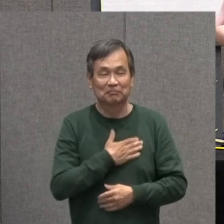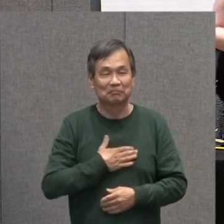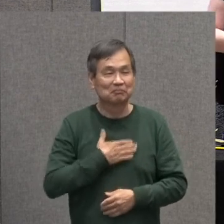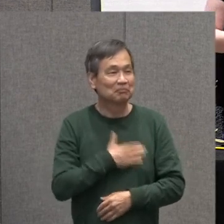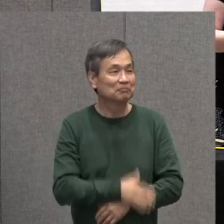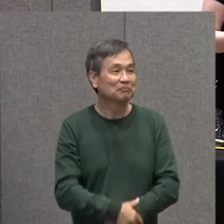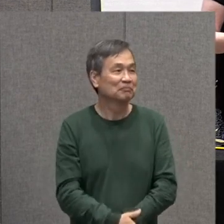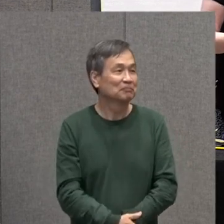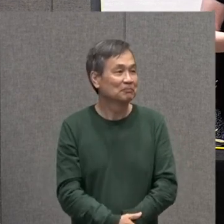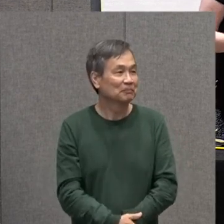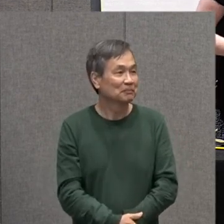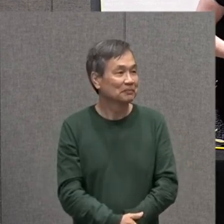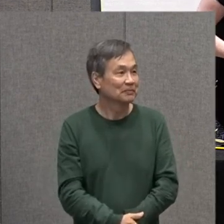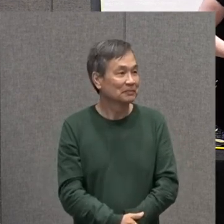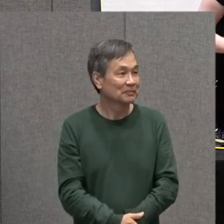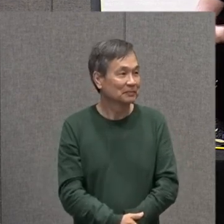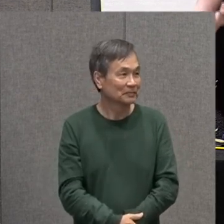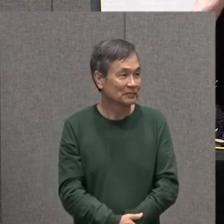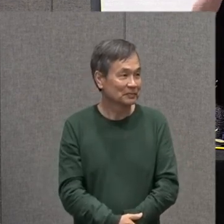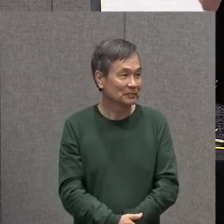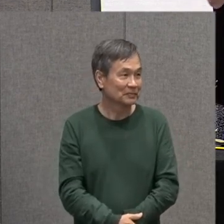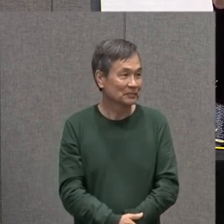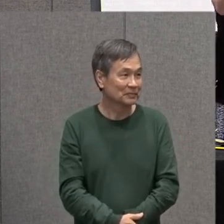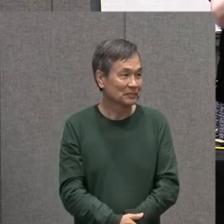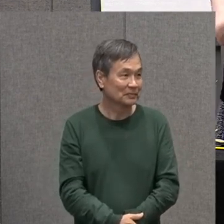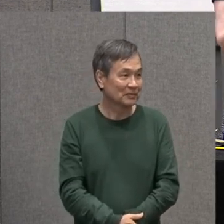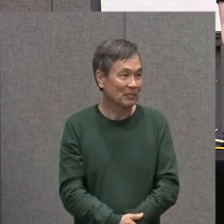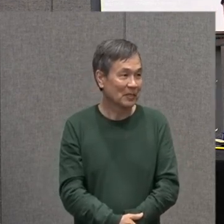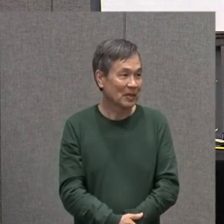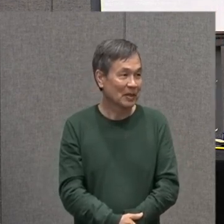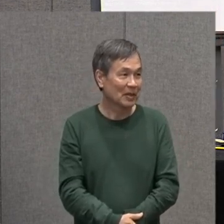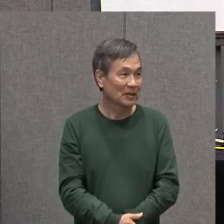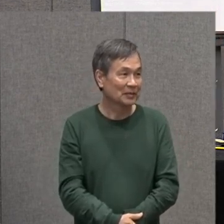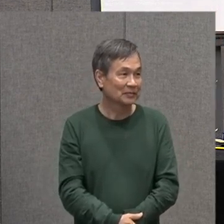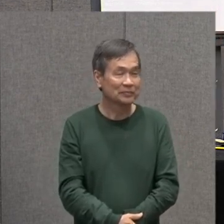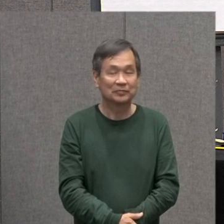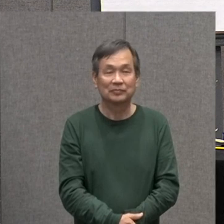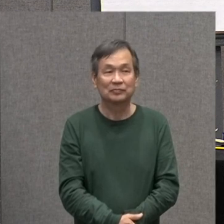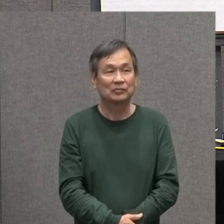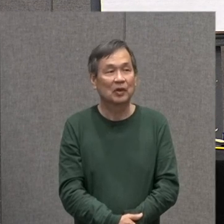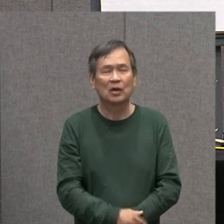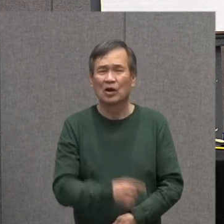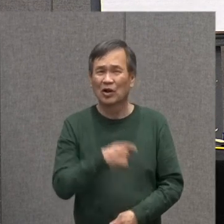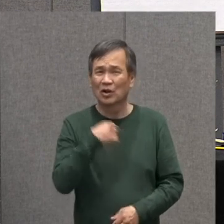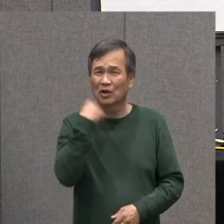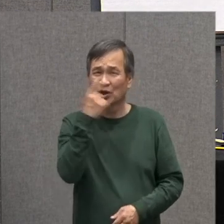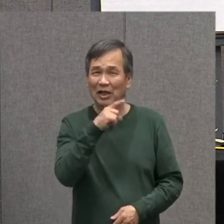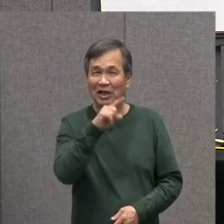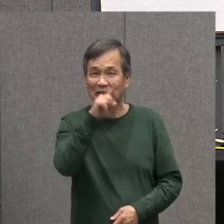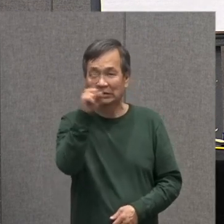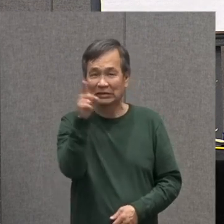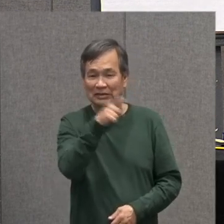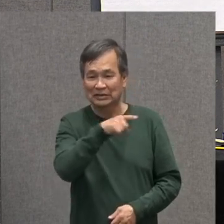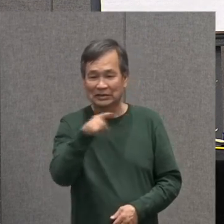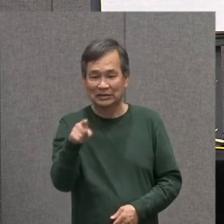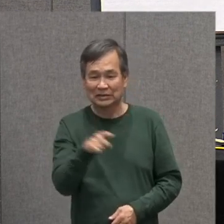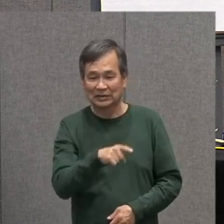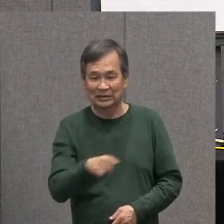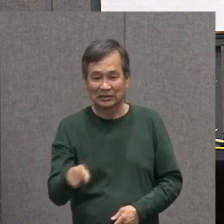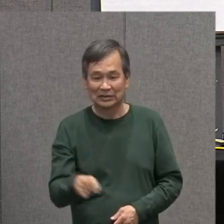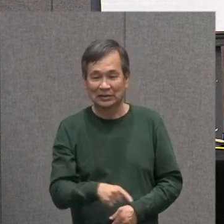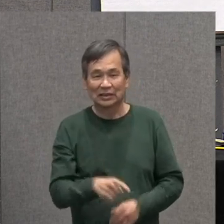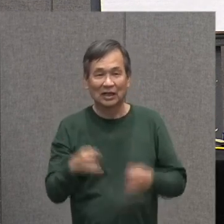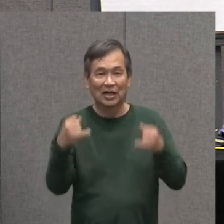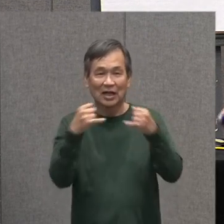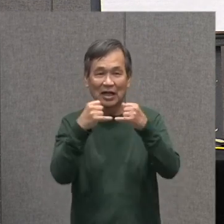So mine has a couple of zigzag lines. Looks like a line. It really does. It's amazing how you can make lines 3D,